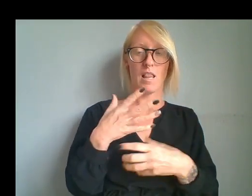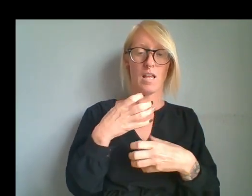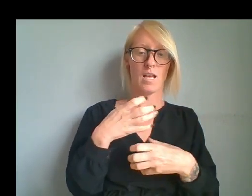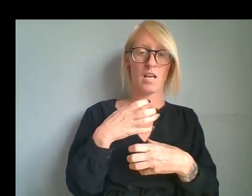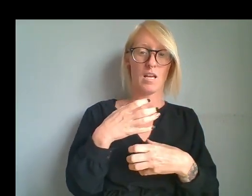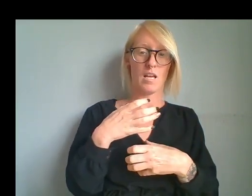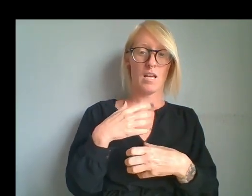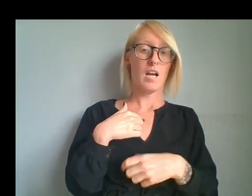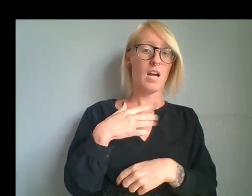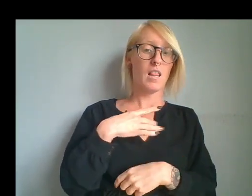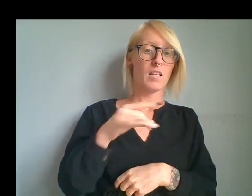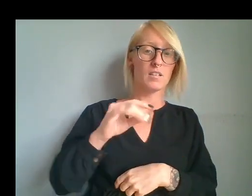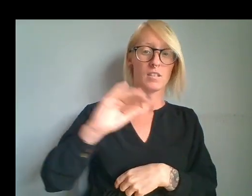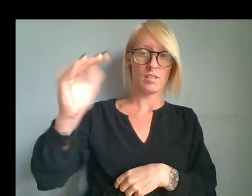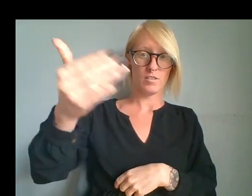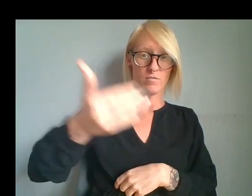better